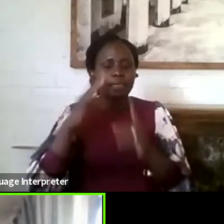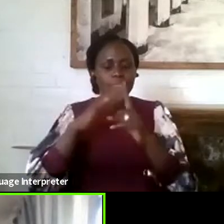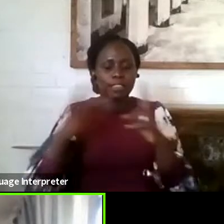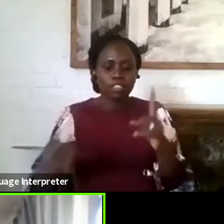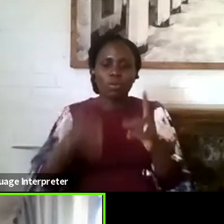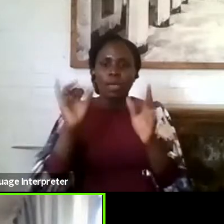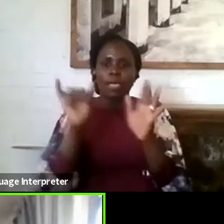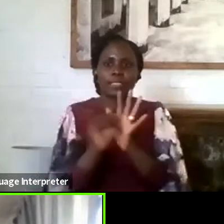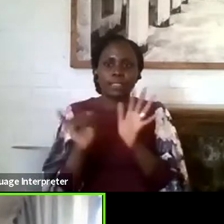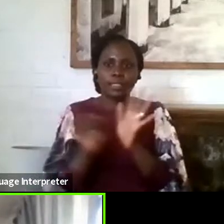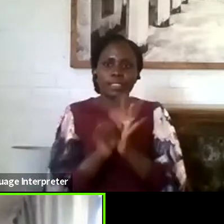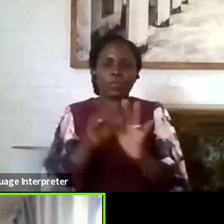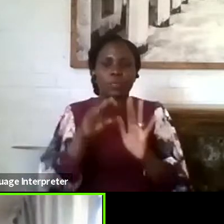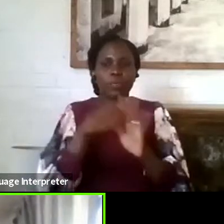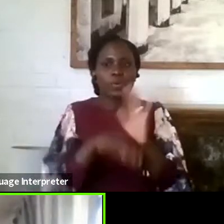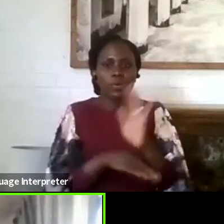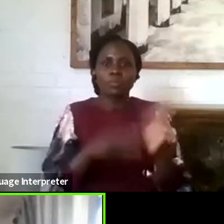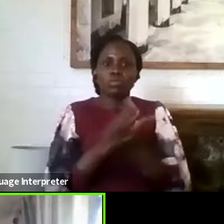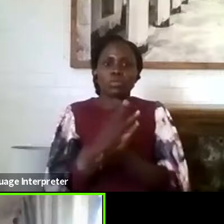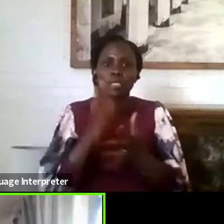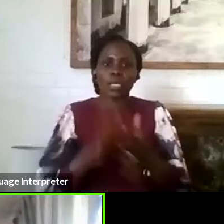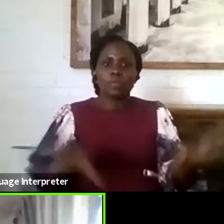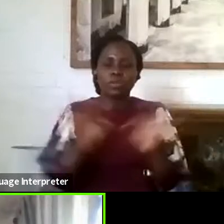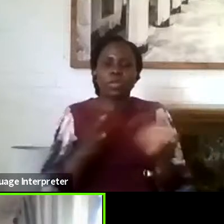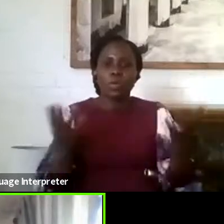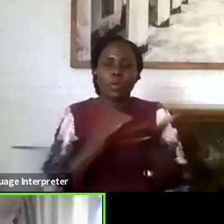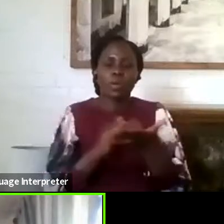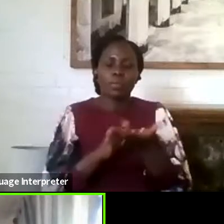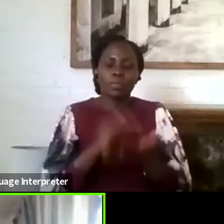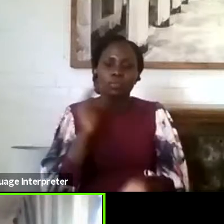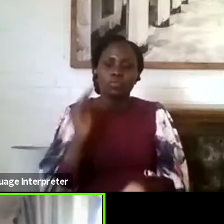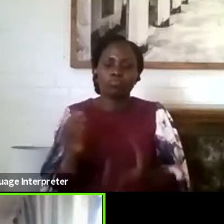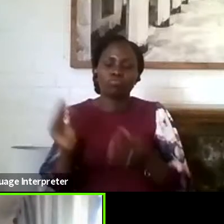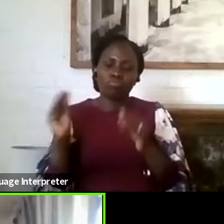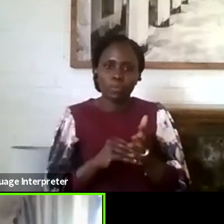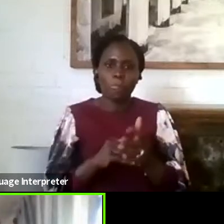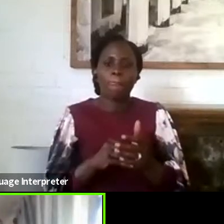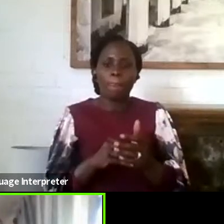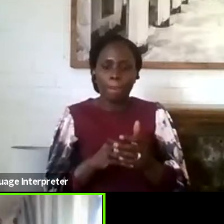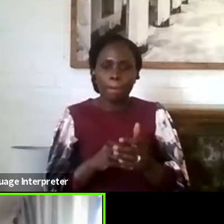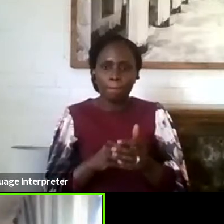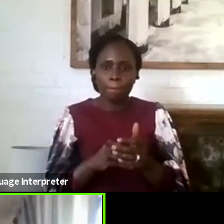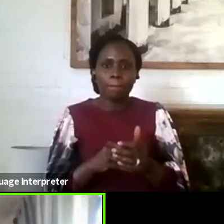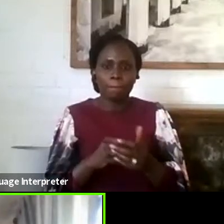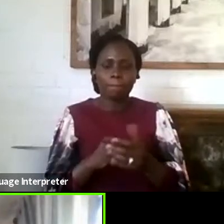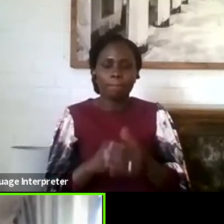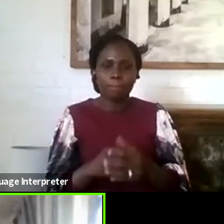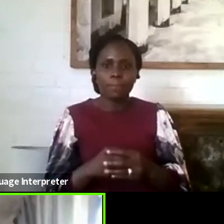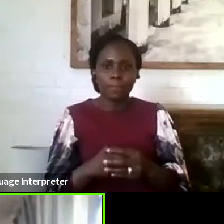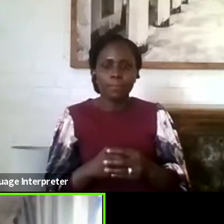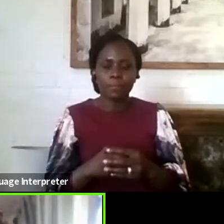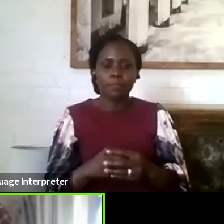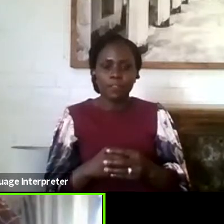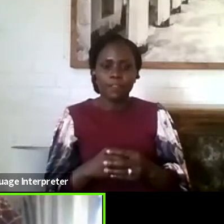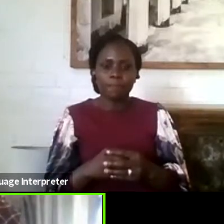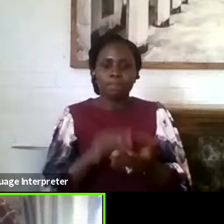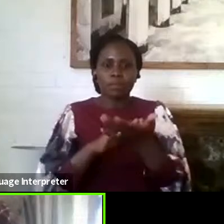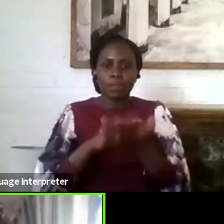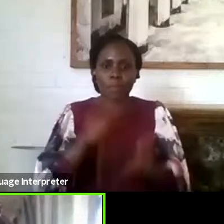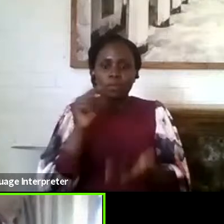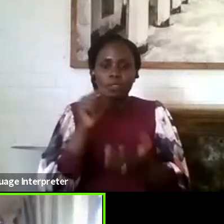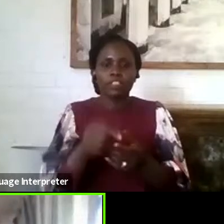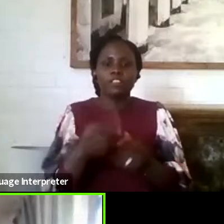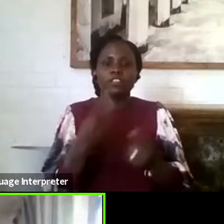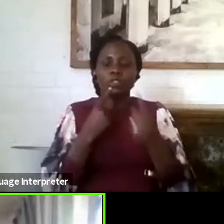key considerations that must be put in. There are things that need to be considered, especially when considering the